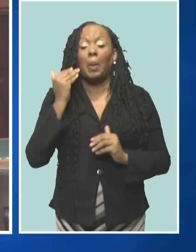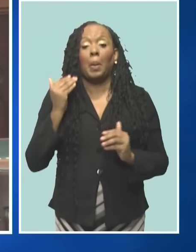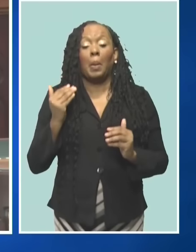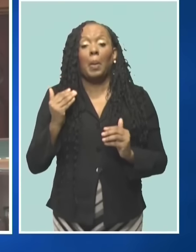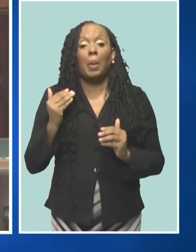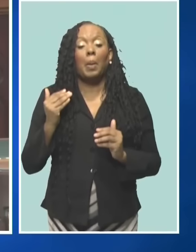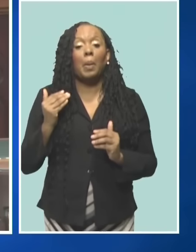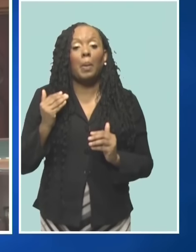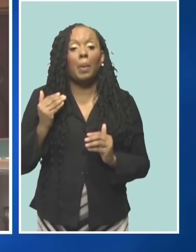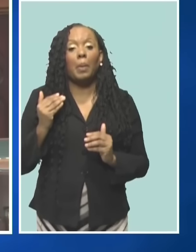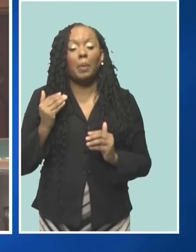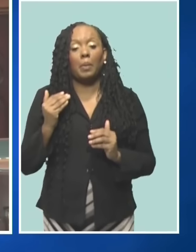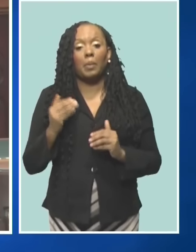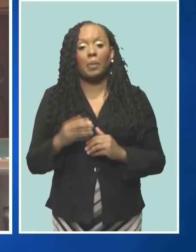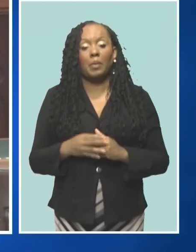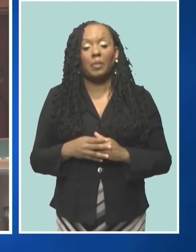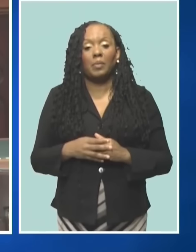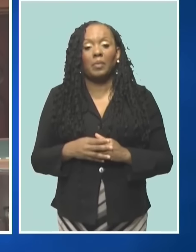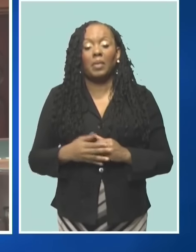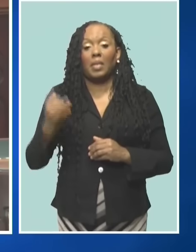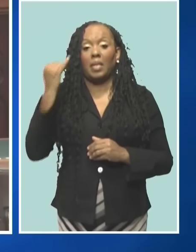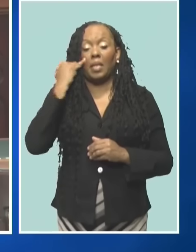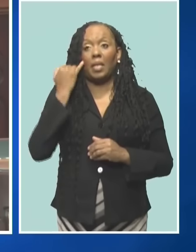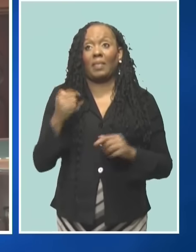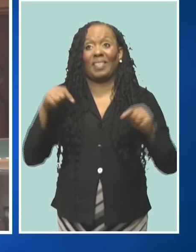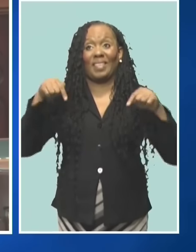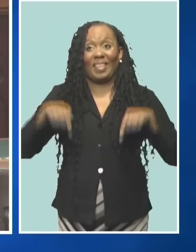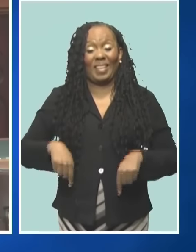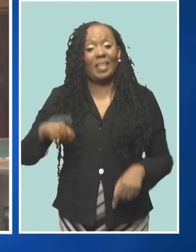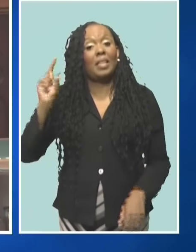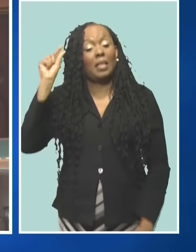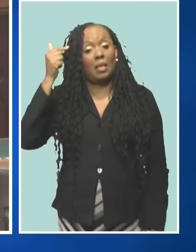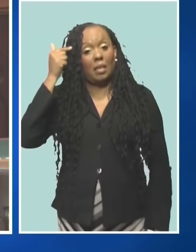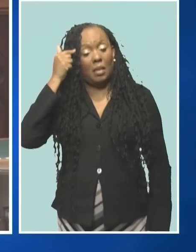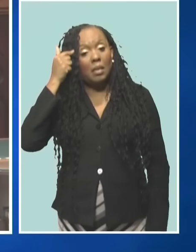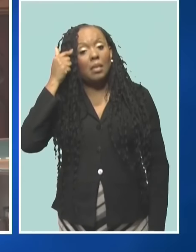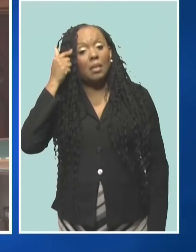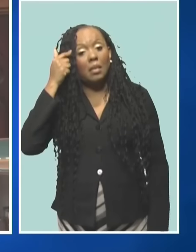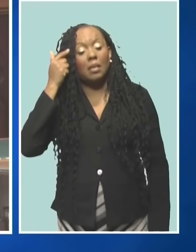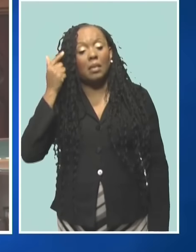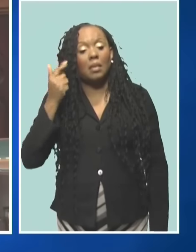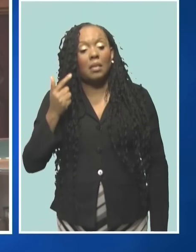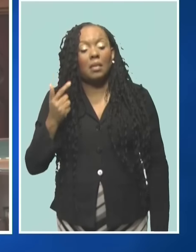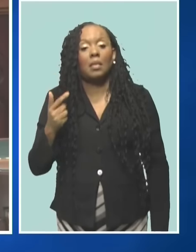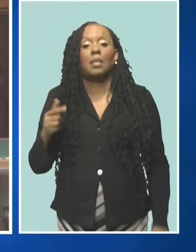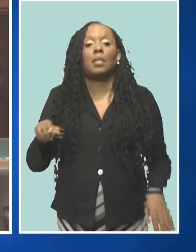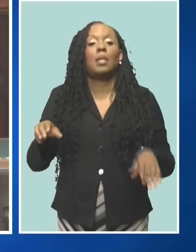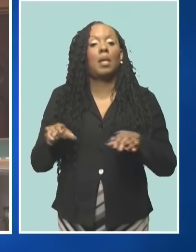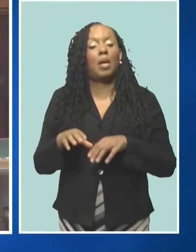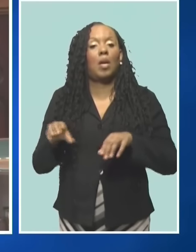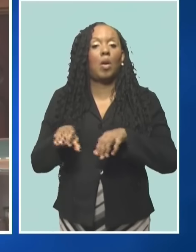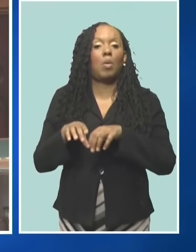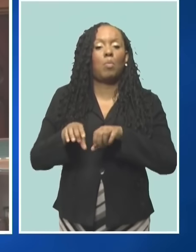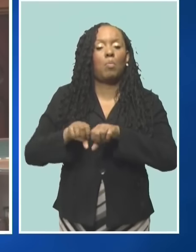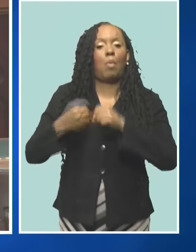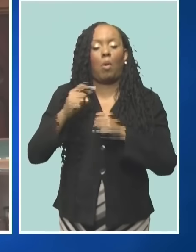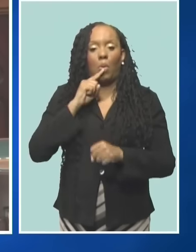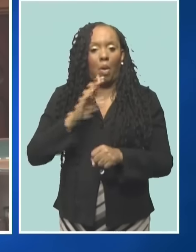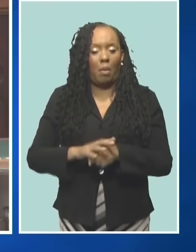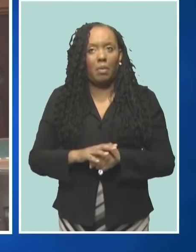whether this government has not breached its earlier promise, its